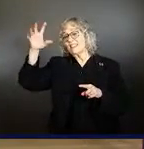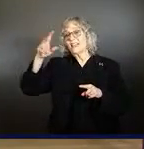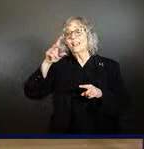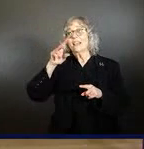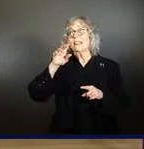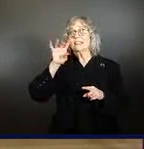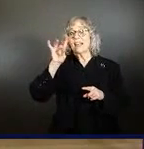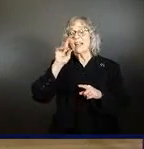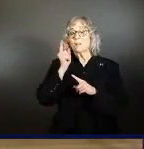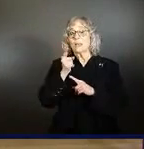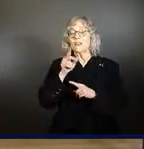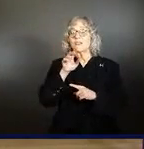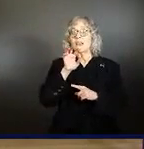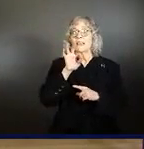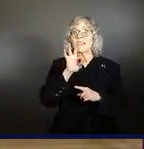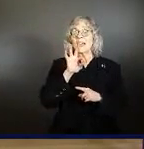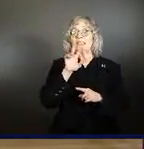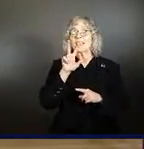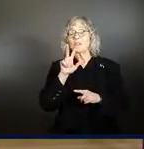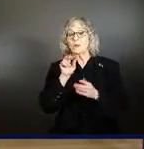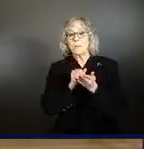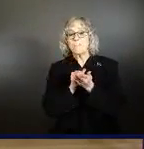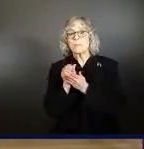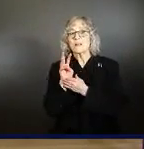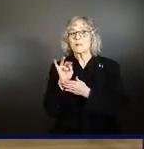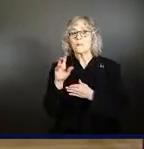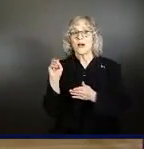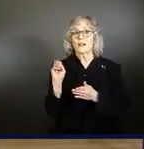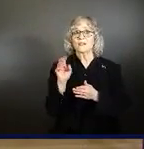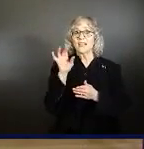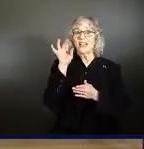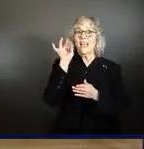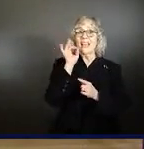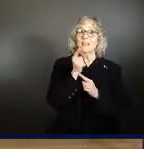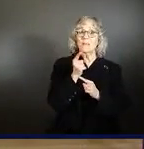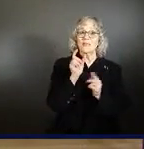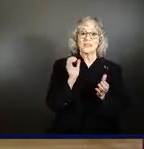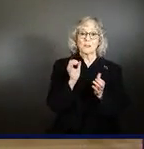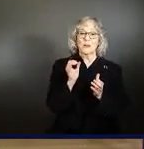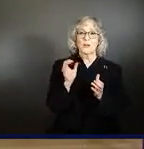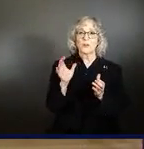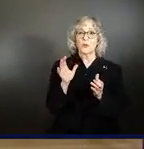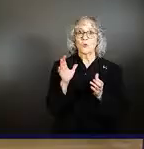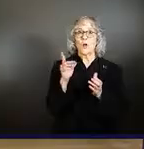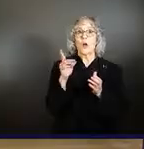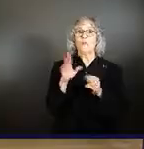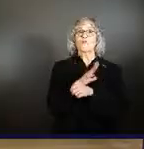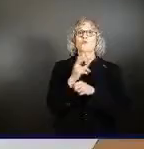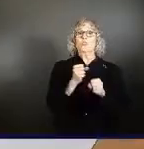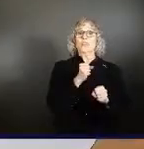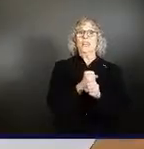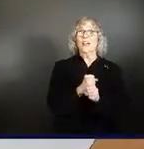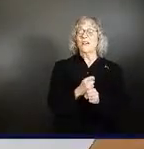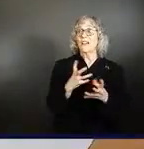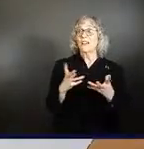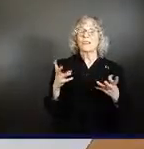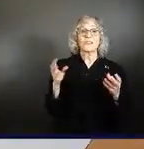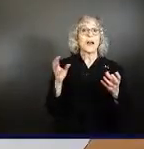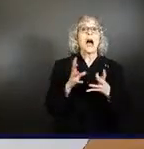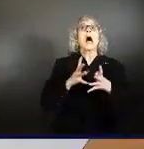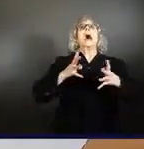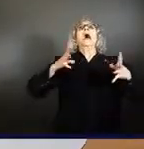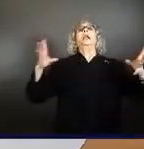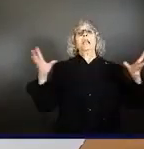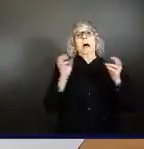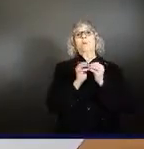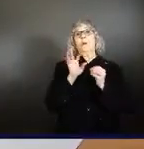into an entire year is a lot more than 83 million miles. Yeah, I was like, I'm not even going to try to do that math. It is just